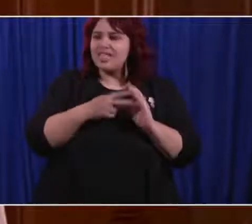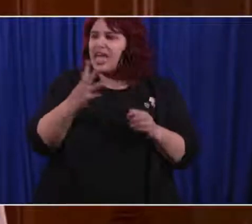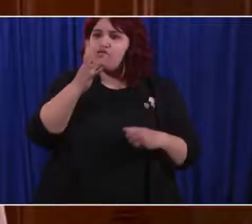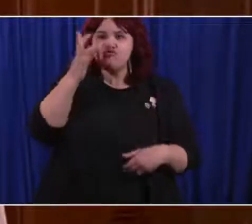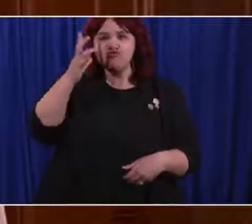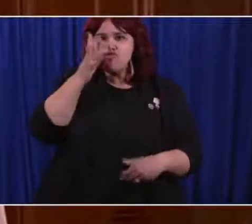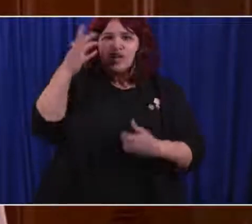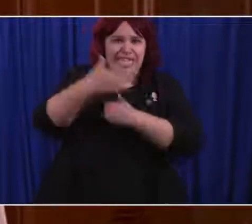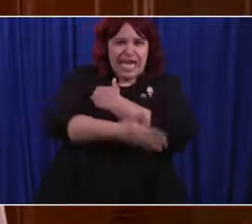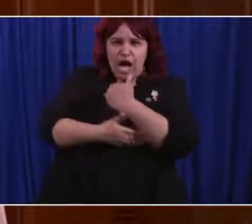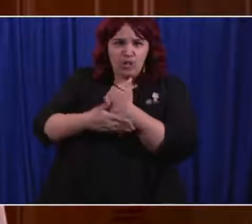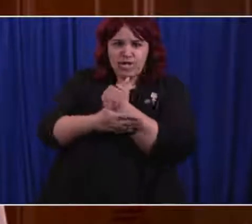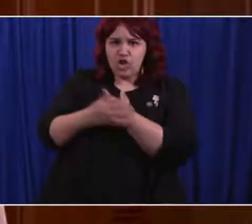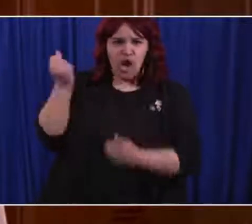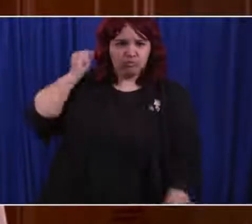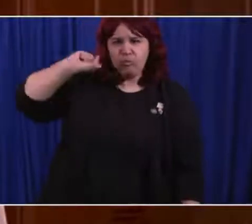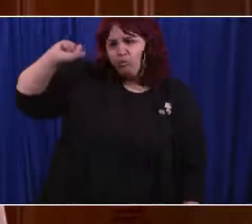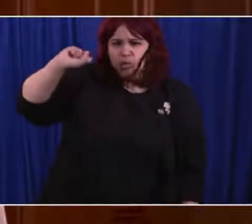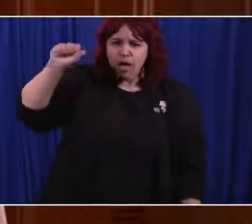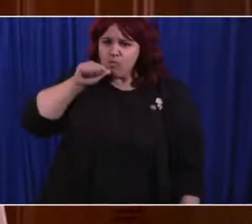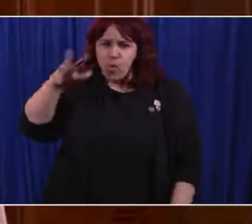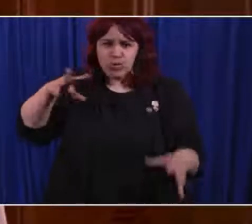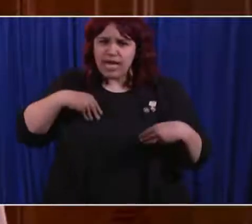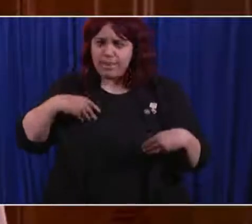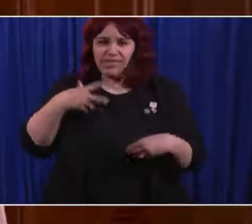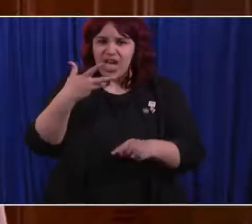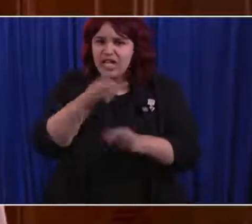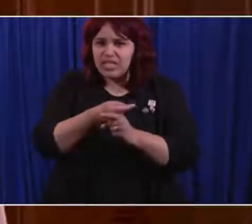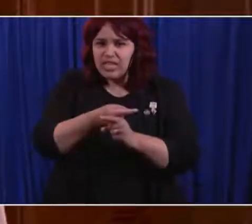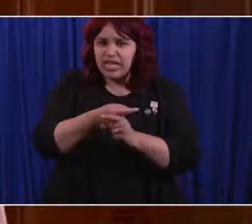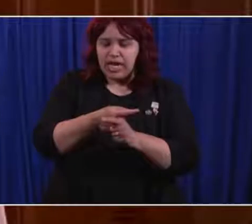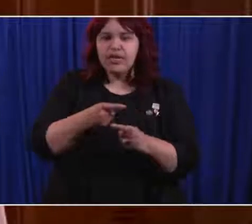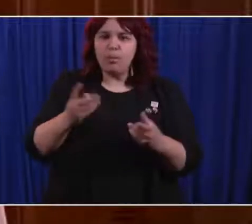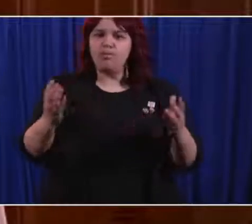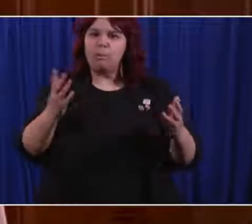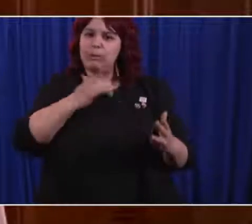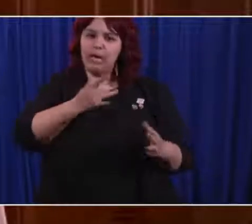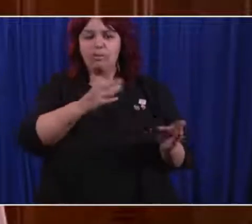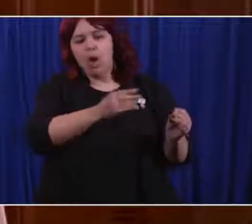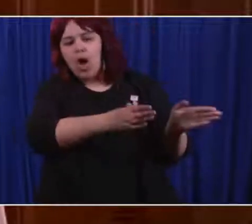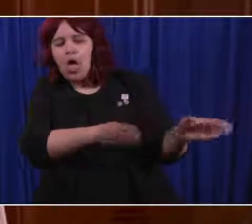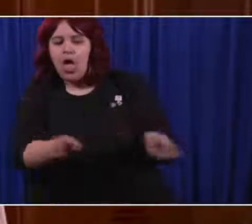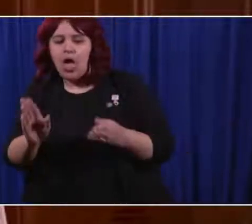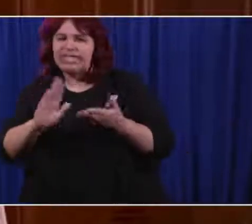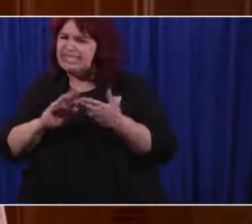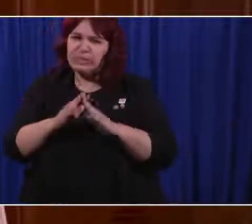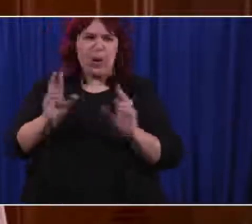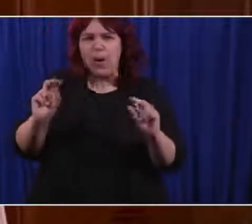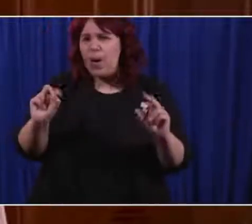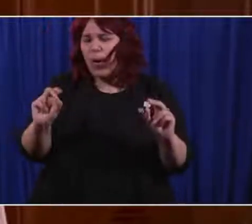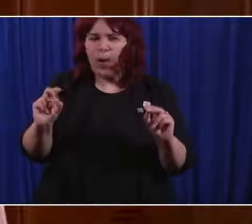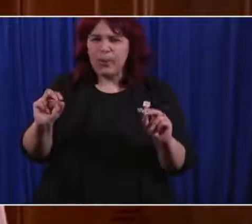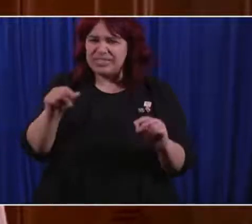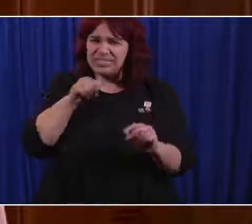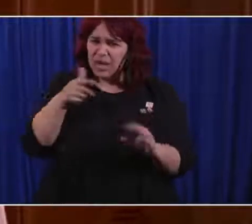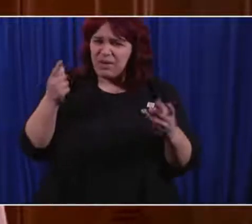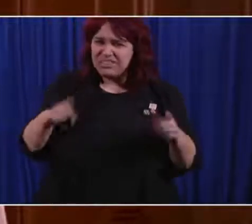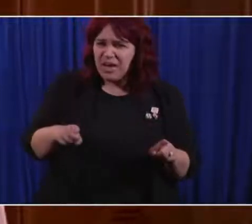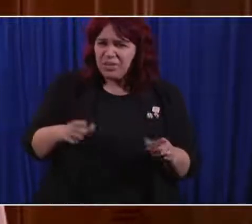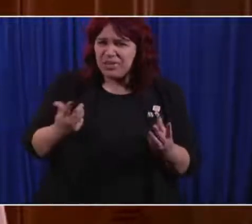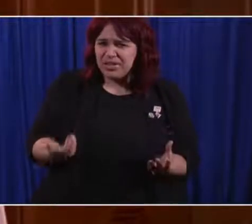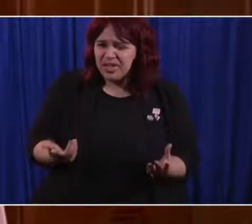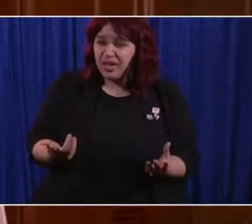the vaccine. That's not what we're seeing. But when we send it out to